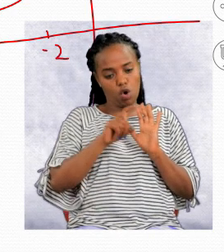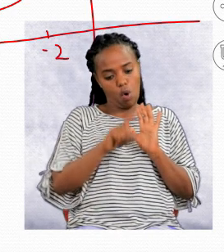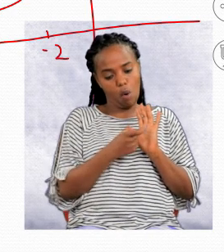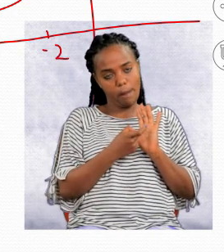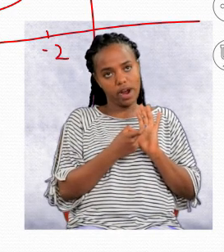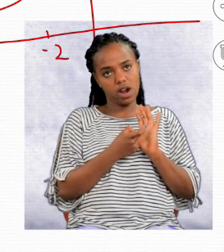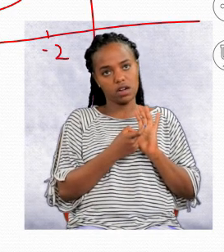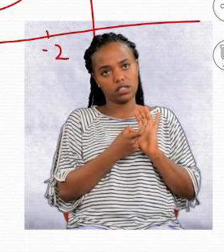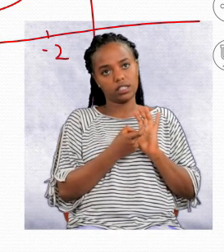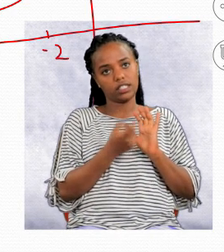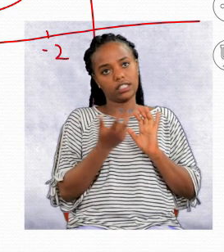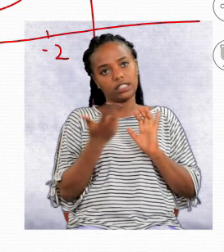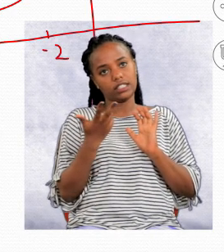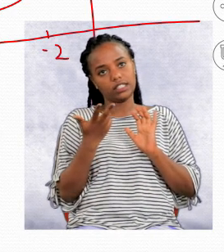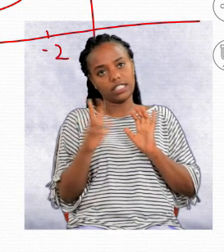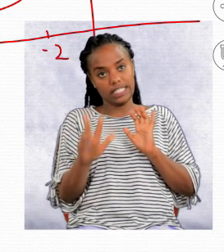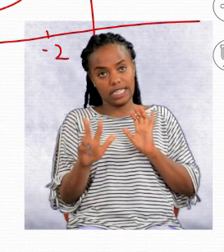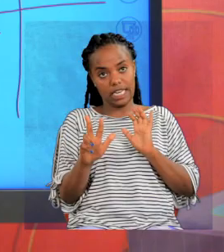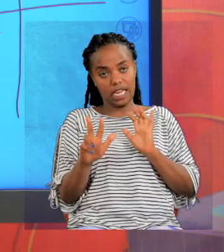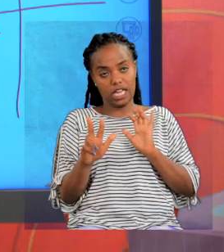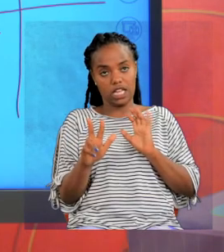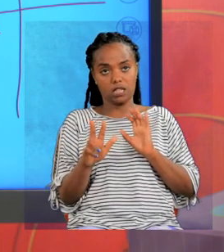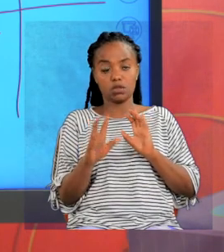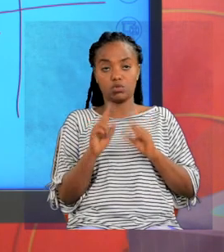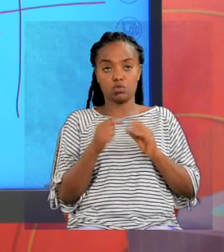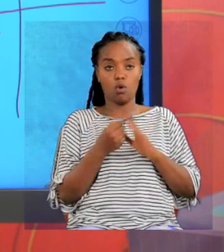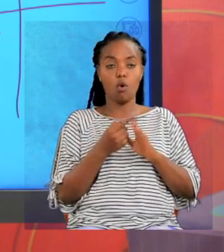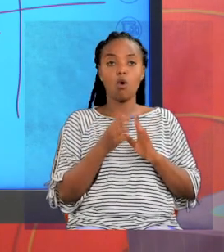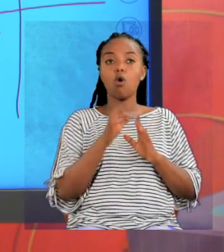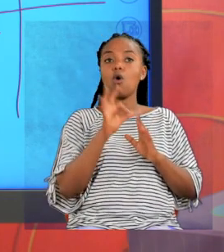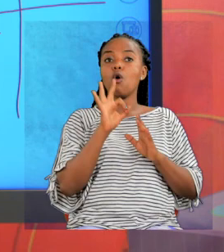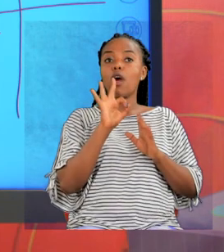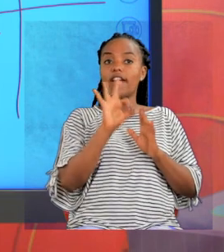comma 3. Therefore the focus